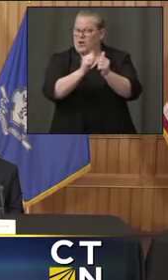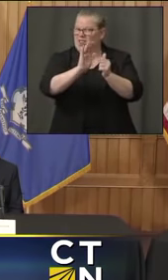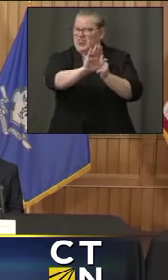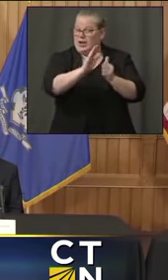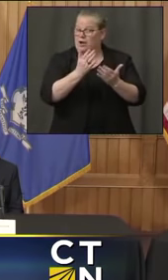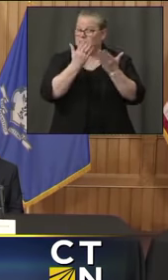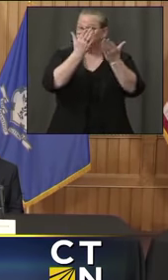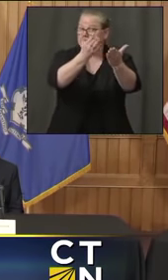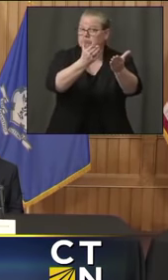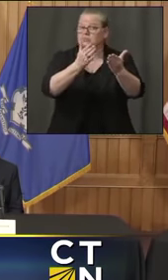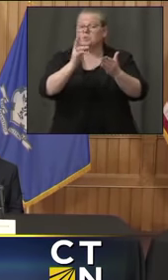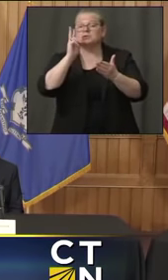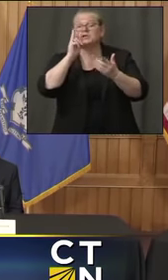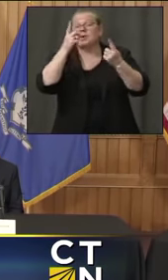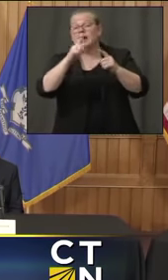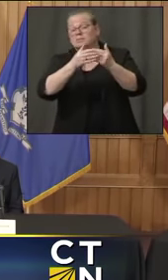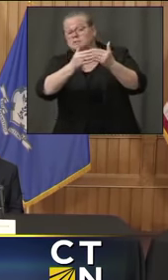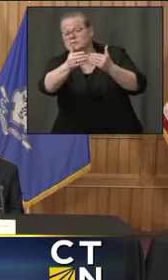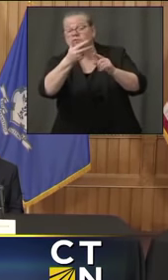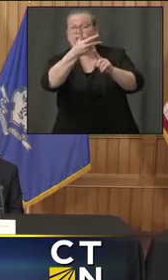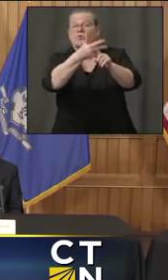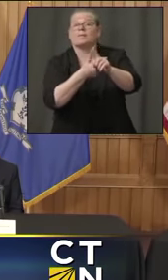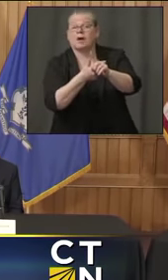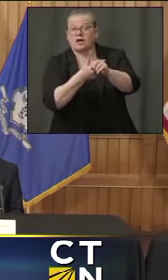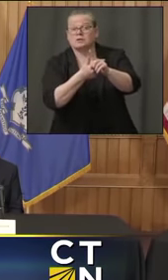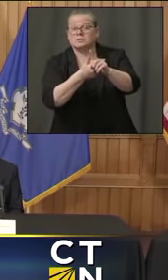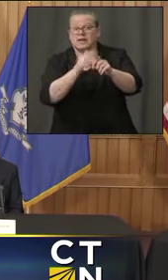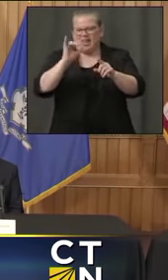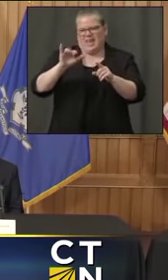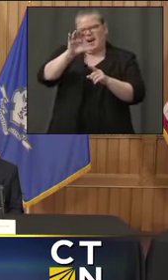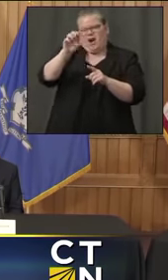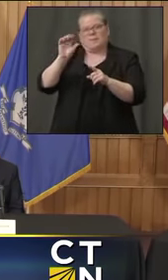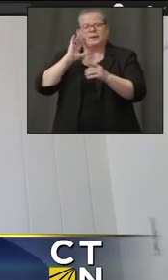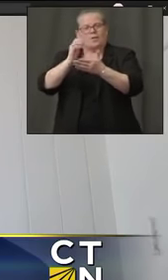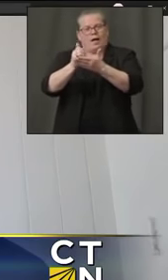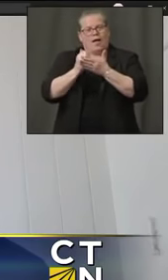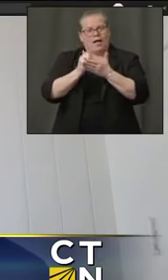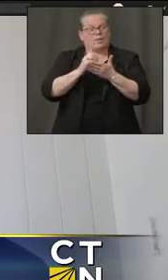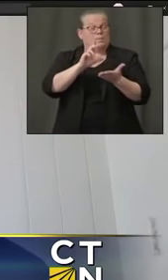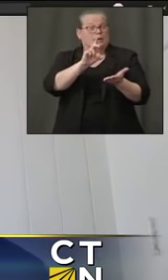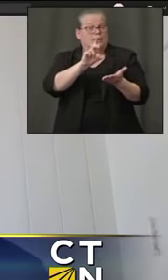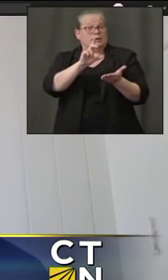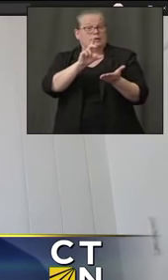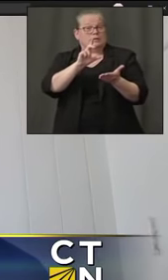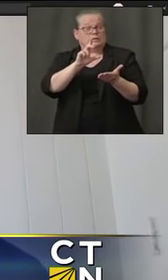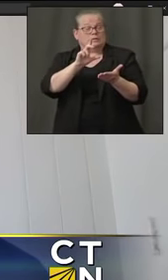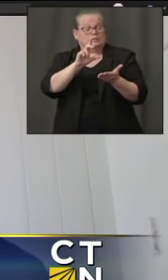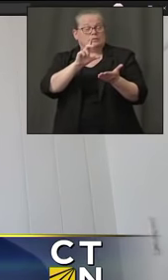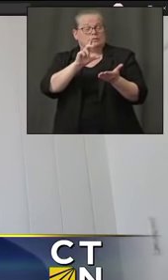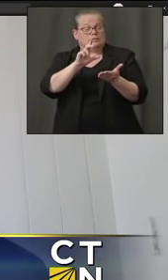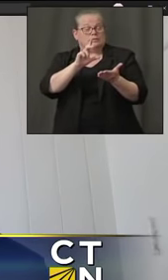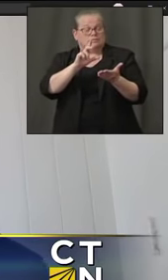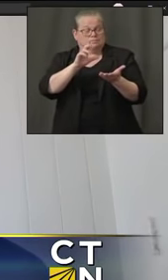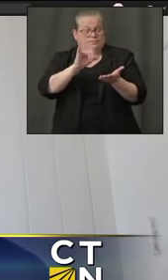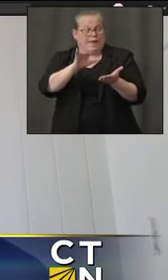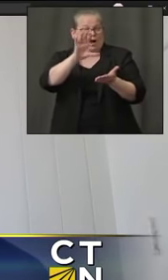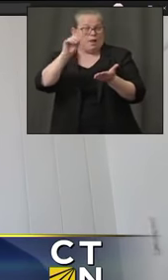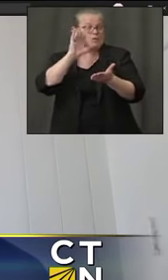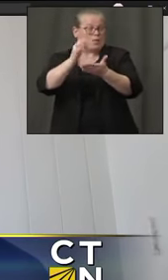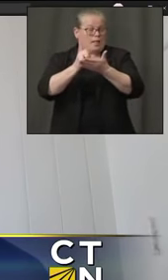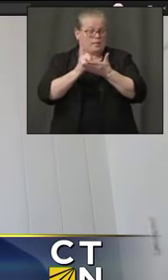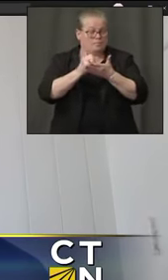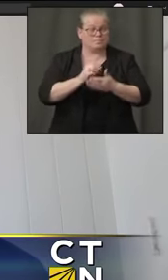And did you have anything to add on that, Josh? No, I think it's just worth pointing out. I mean, the interventions that we're putting in place from a public